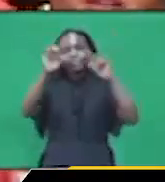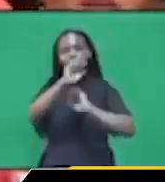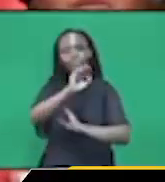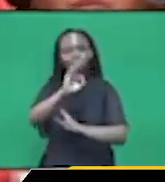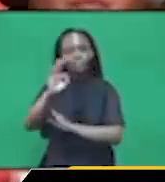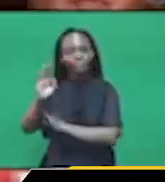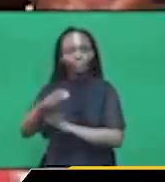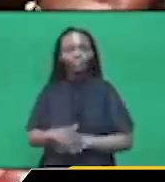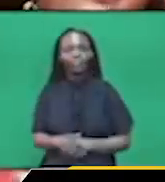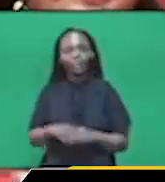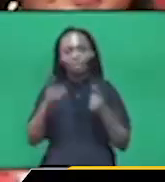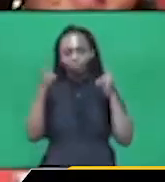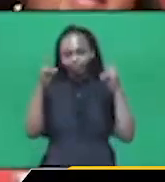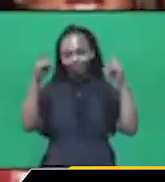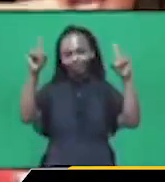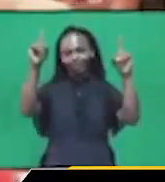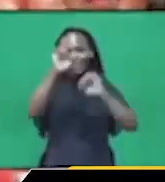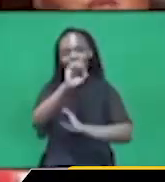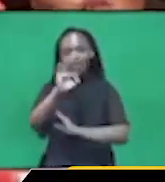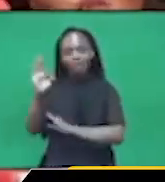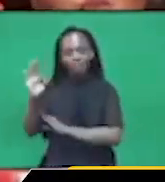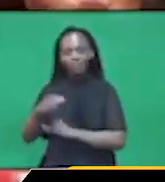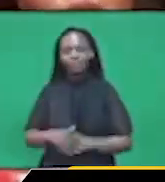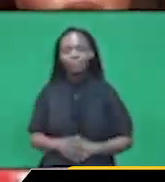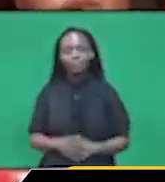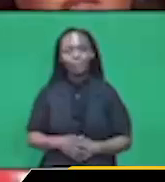roll EFF, I roll.